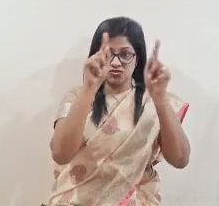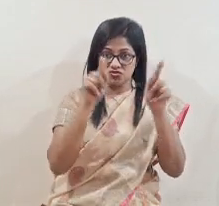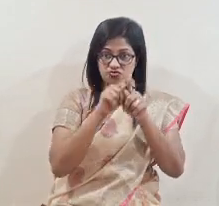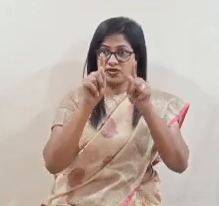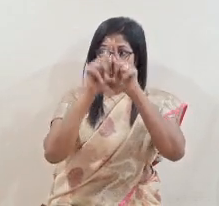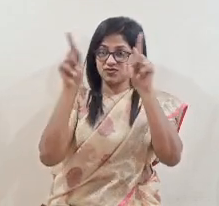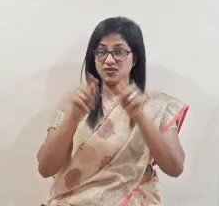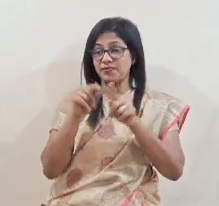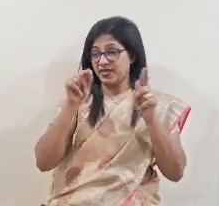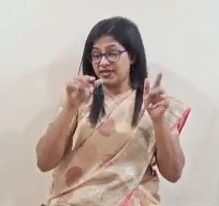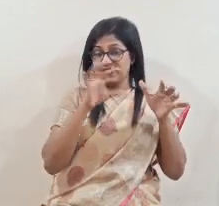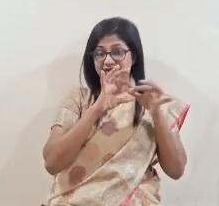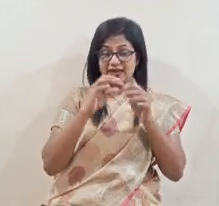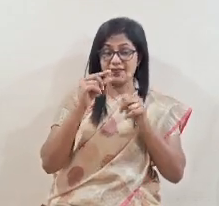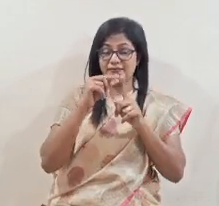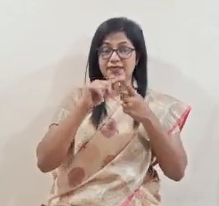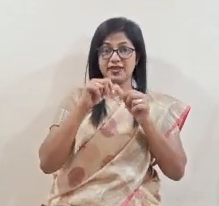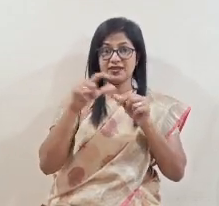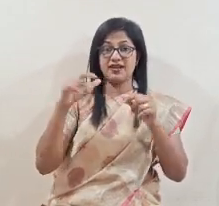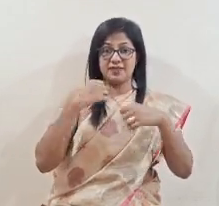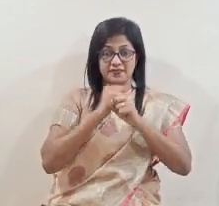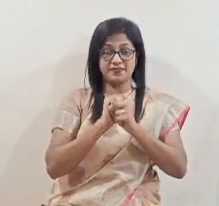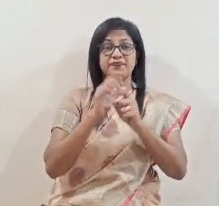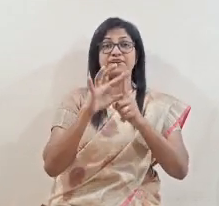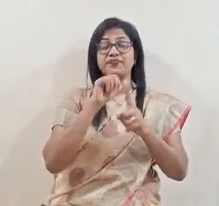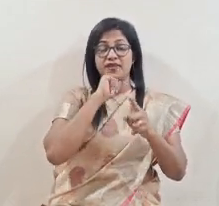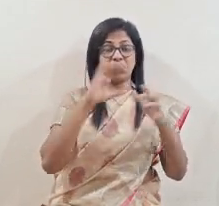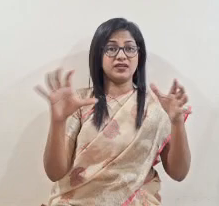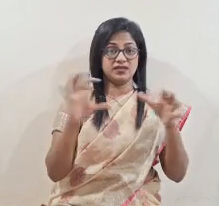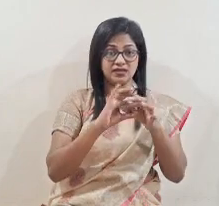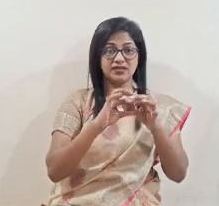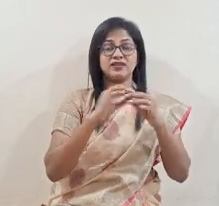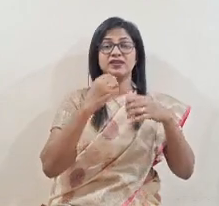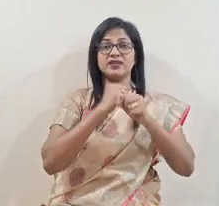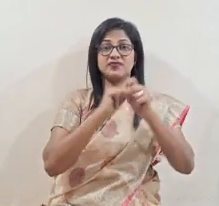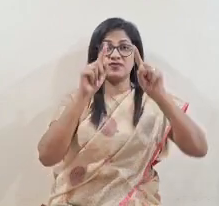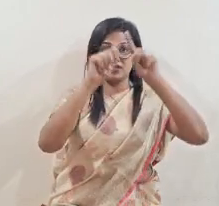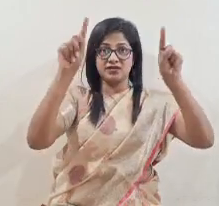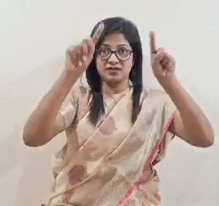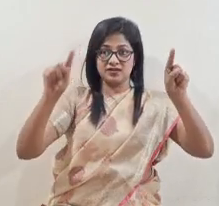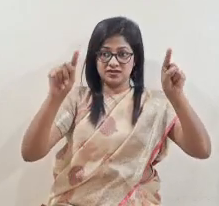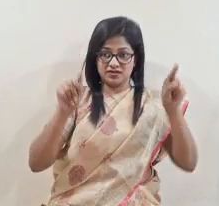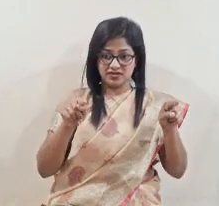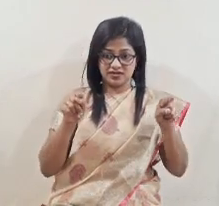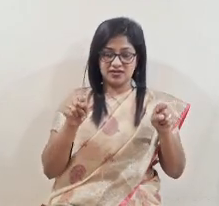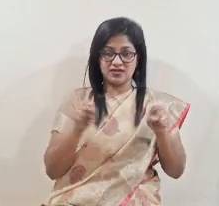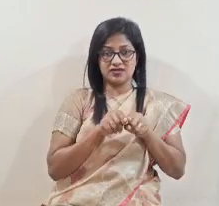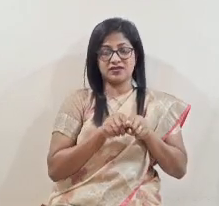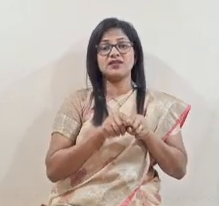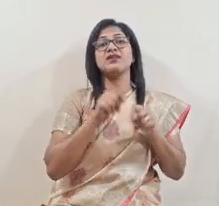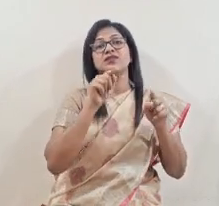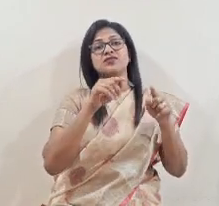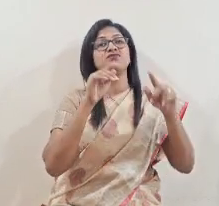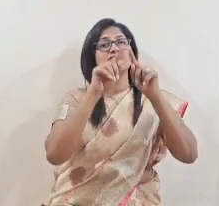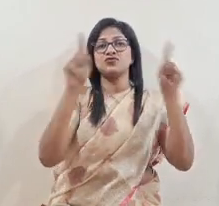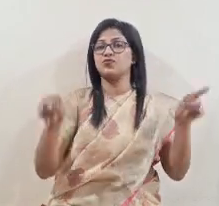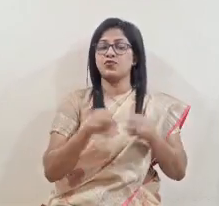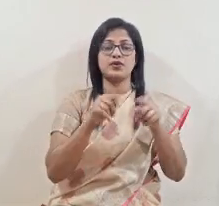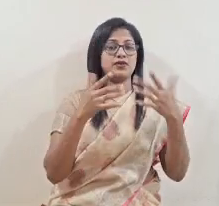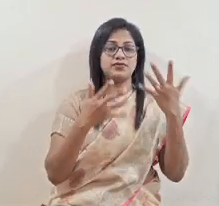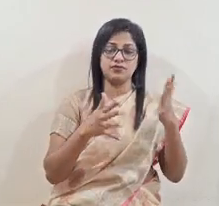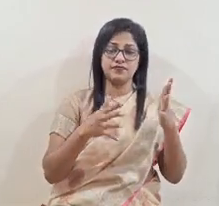I have taken the hexagonal grids, and centroid of each grid is then taken as point of interest. Thank